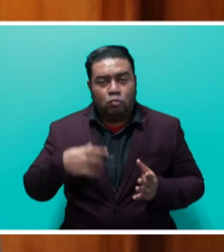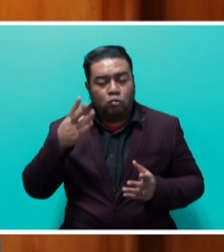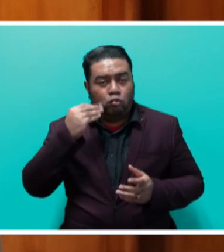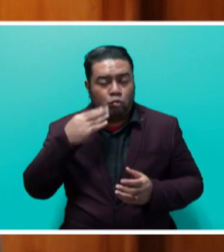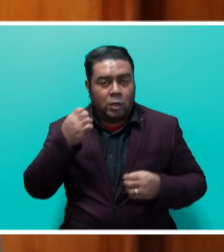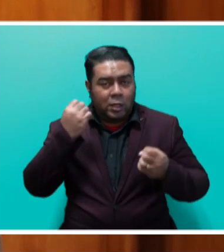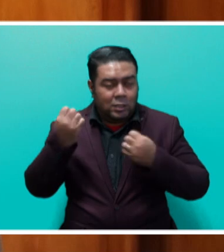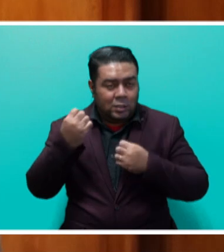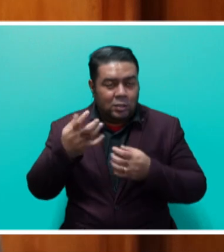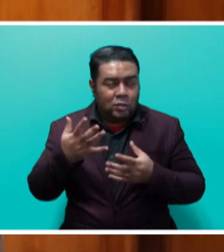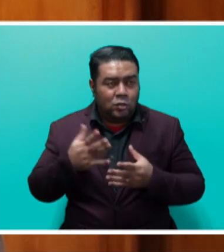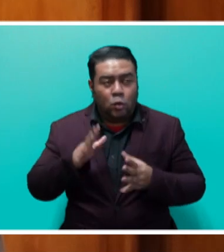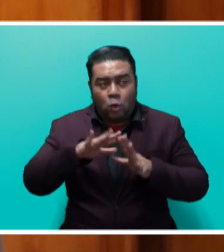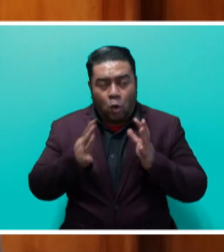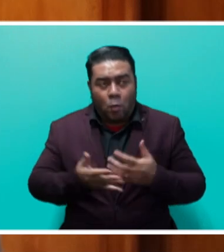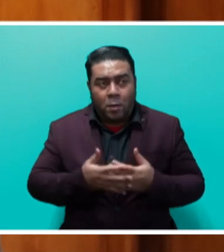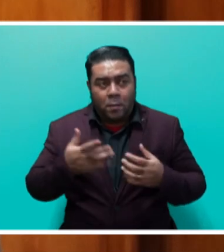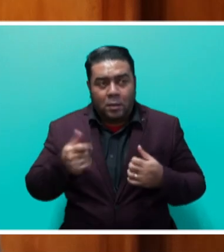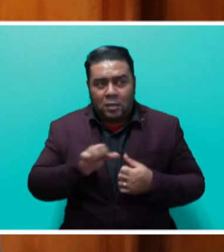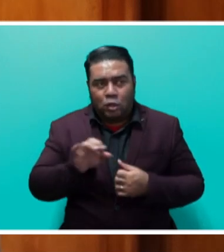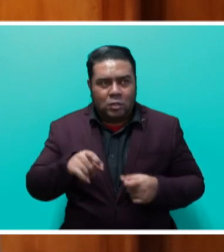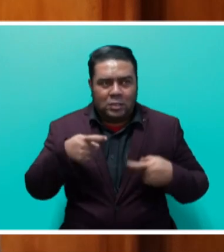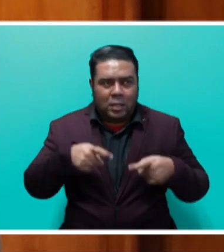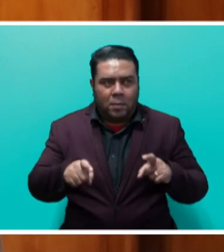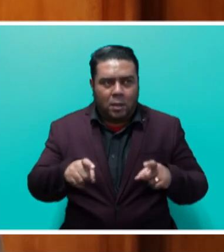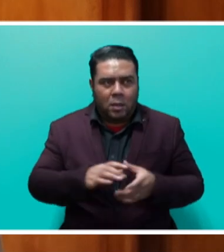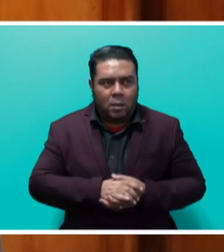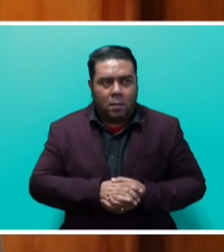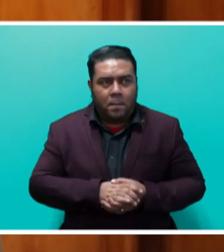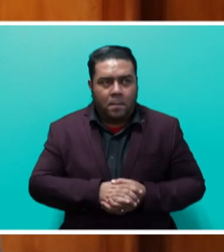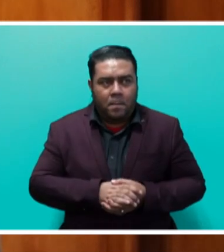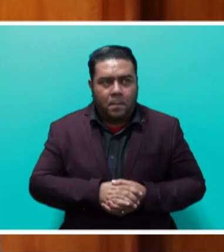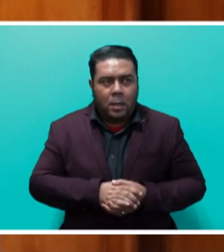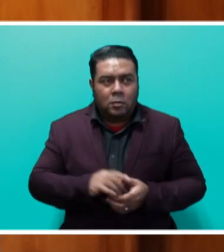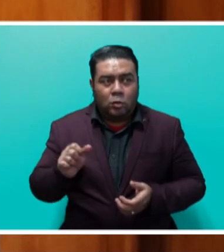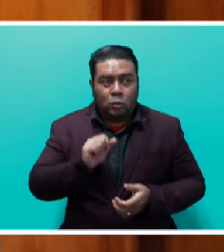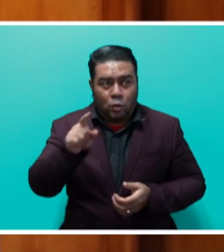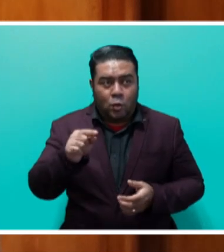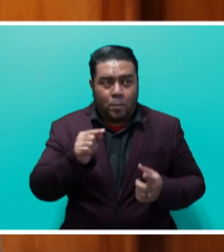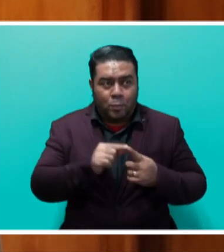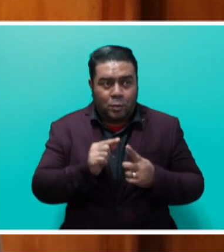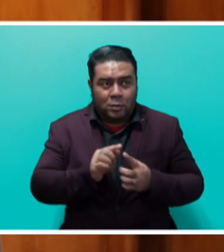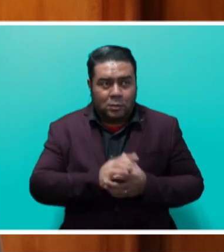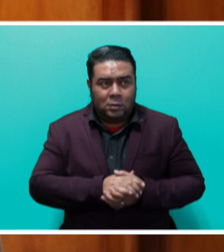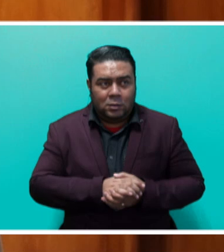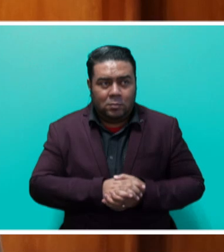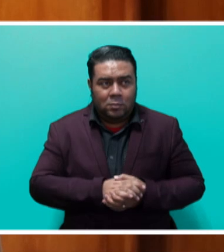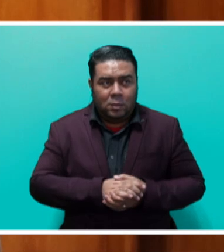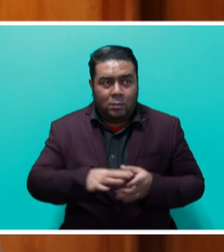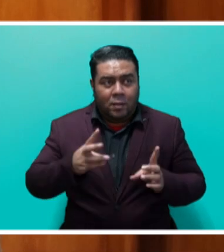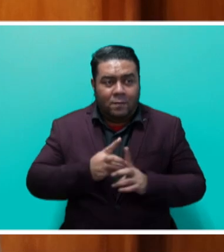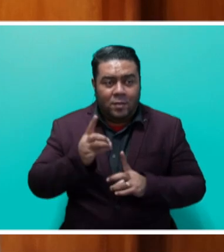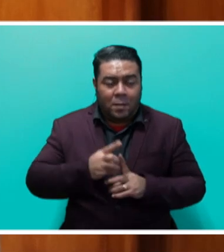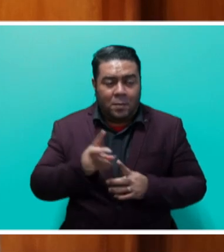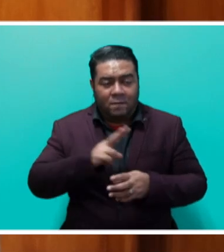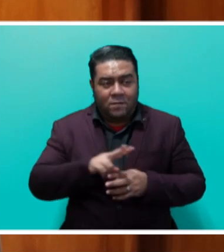based on global prices alone is not sustainable. And so to your point around developing